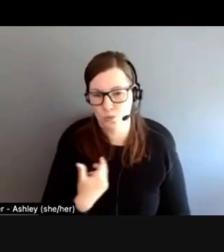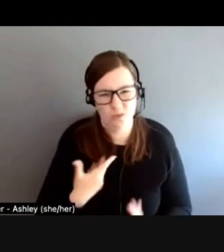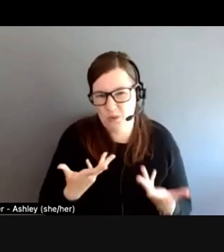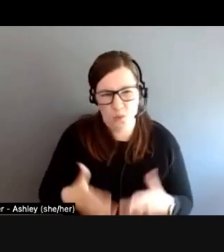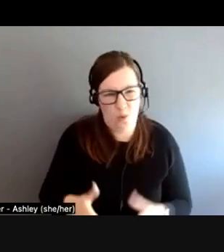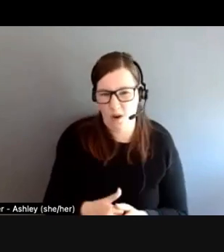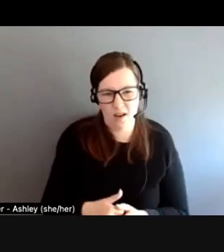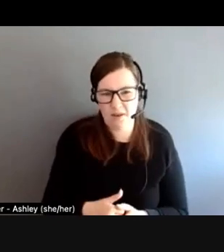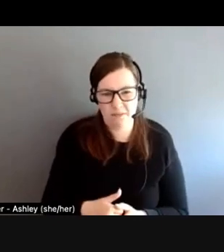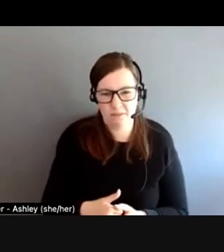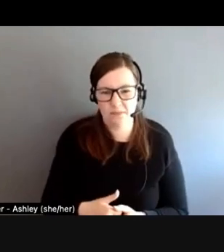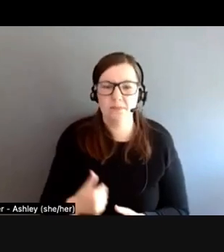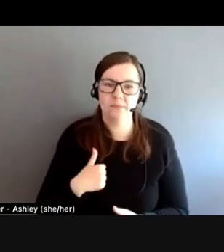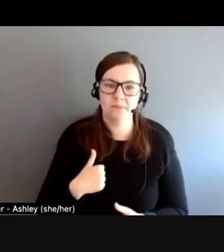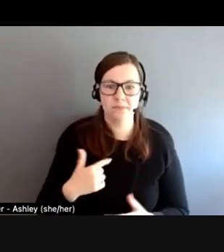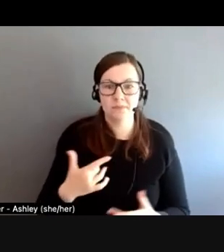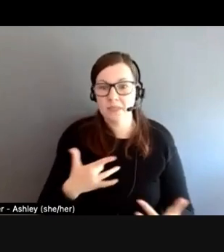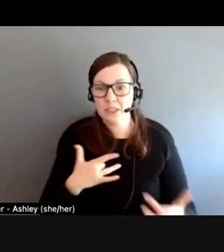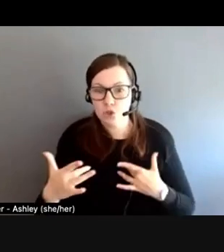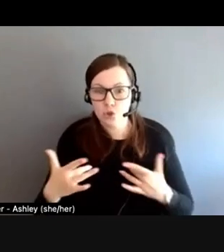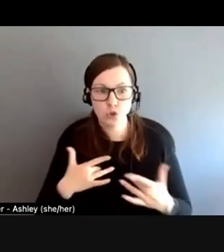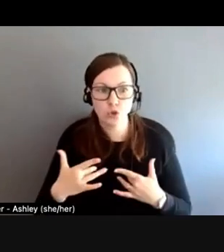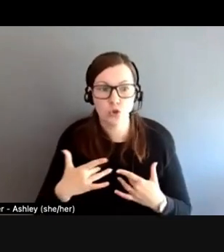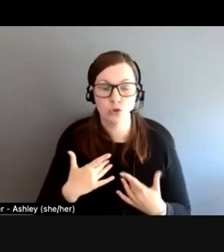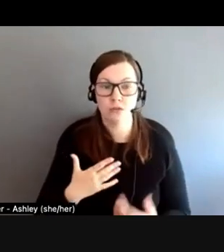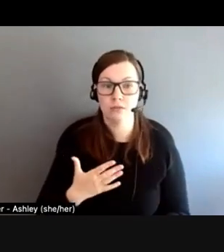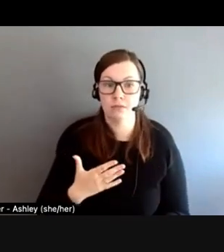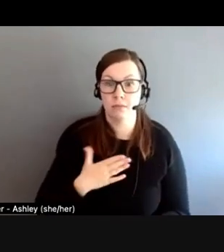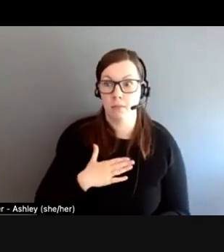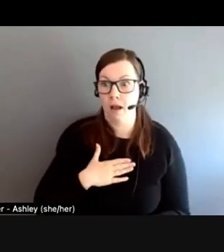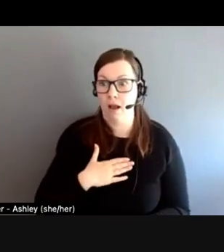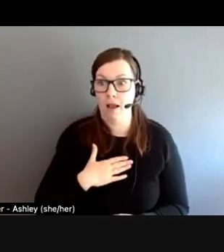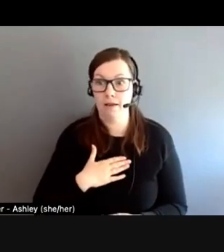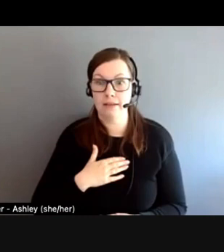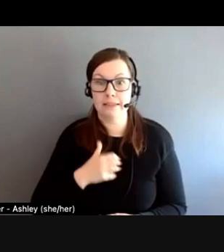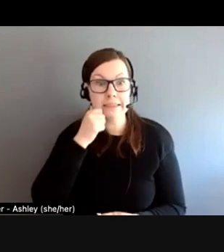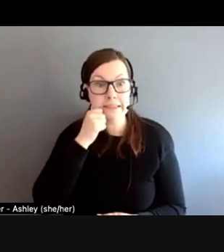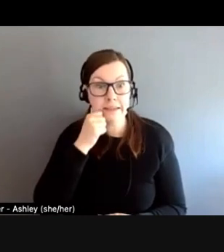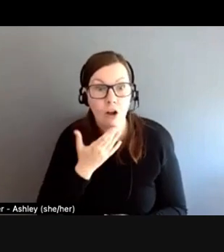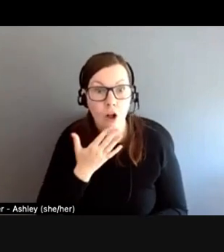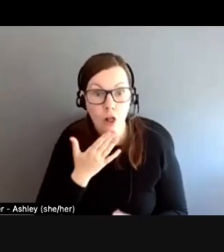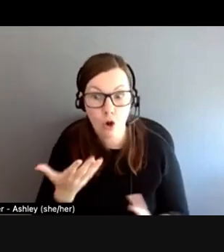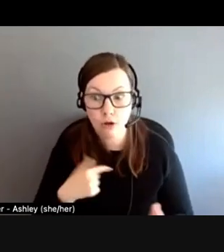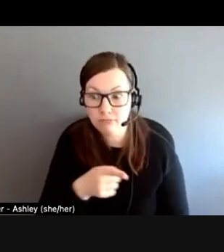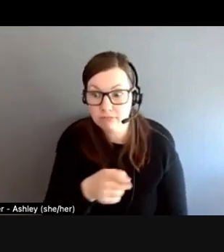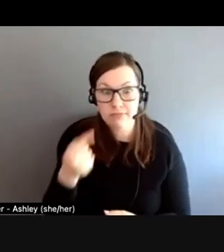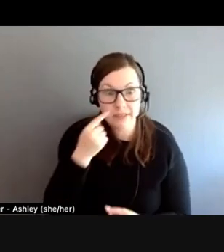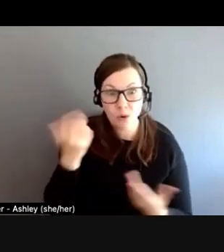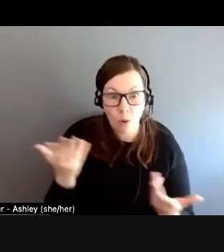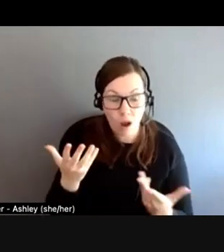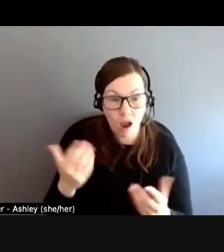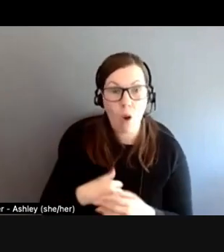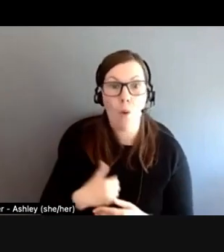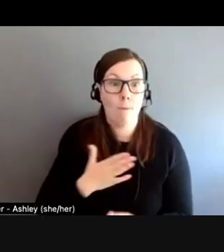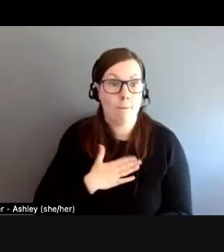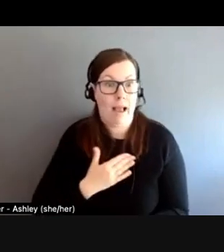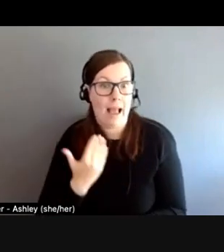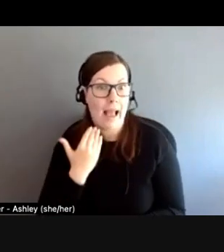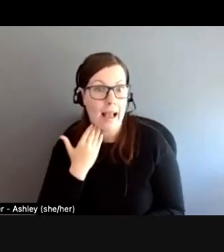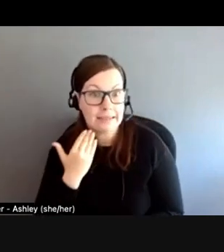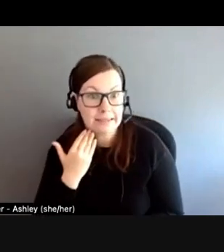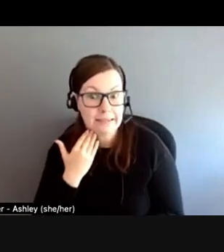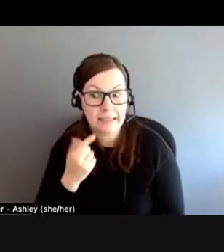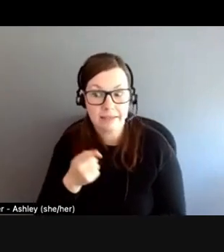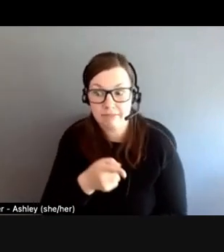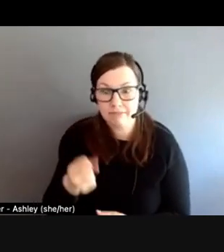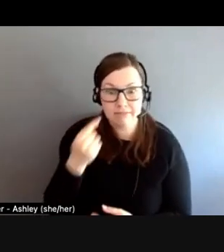so I'm concerned about my accent, and I didn't want to be on camera. So I had to spend